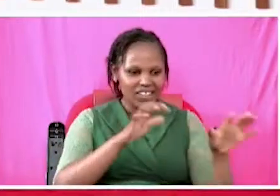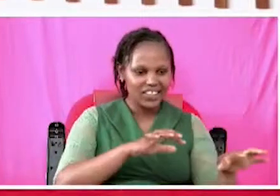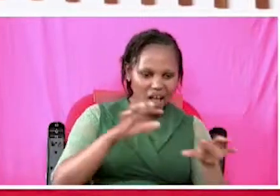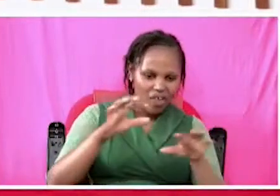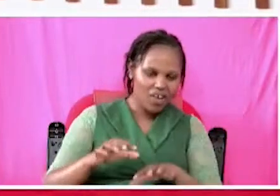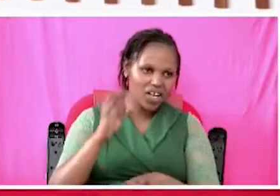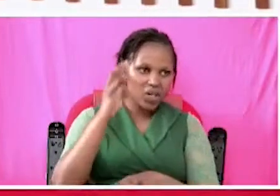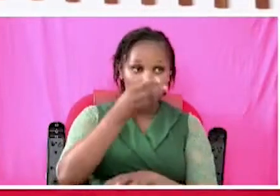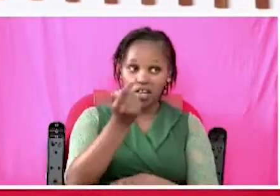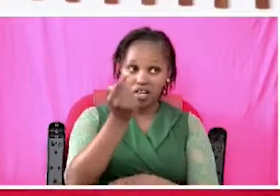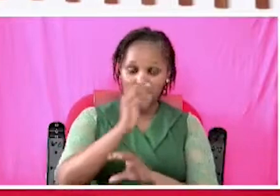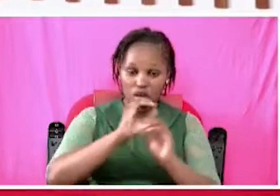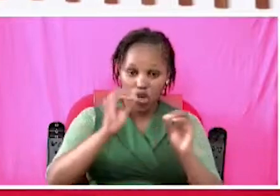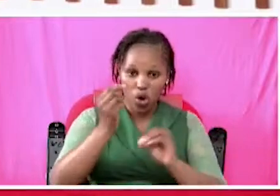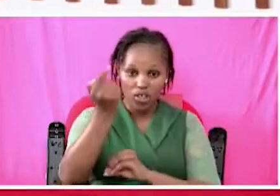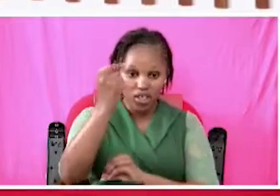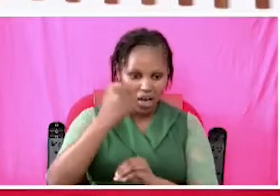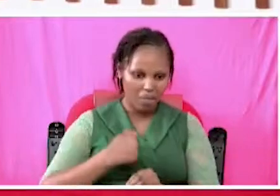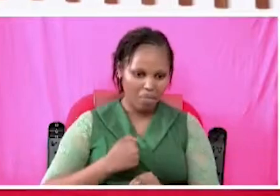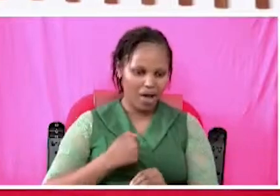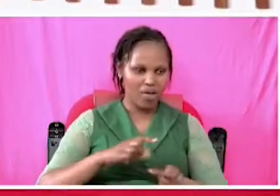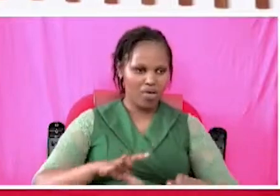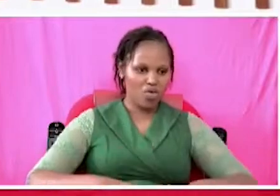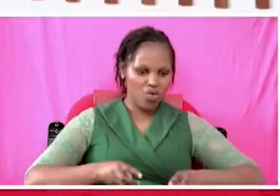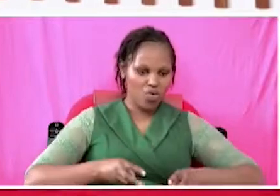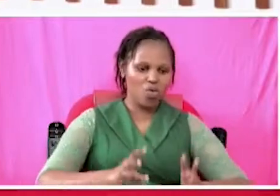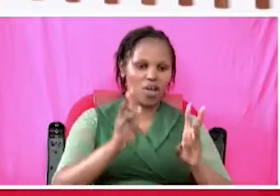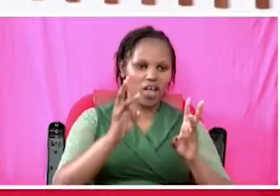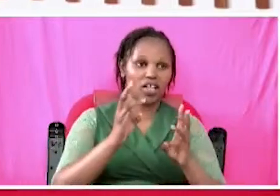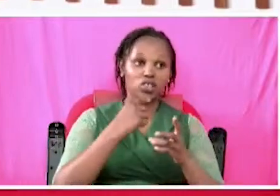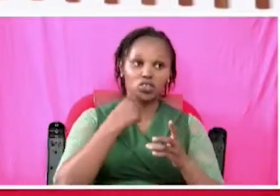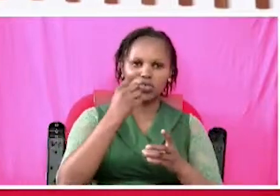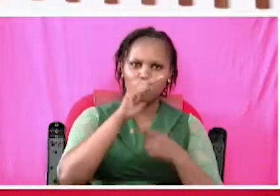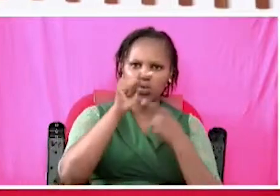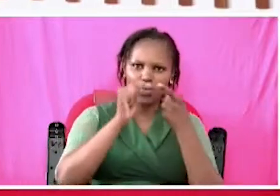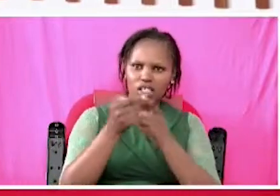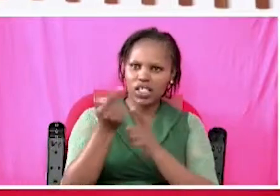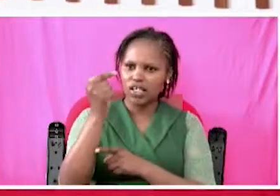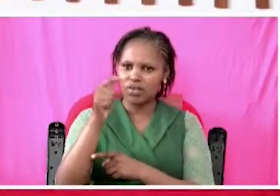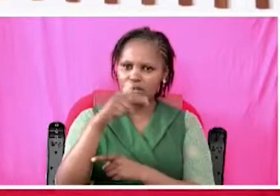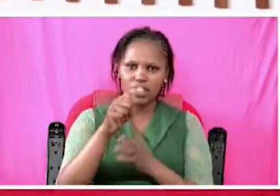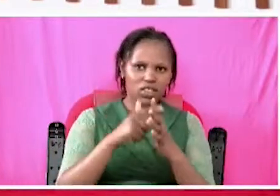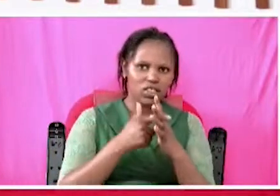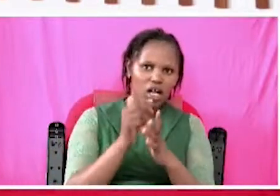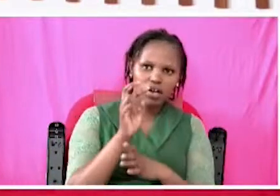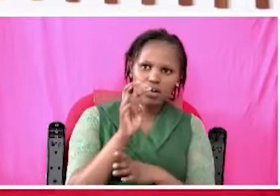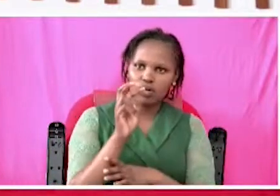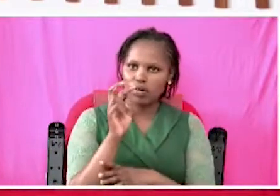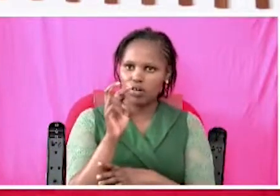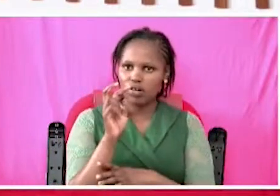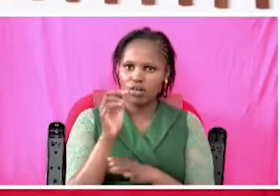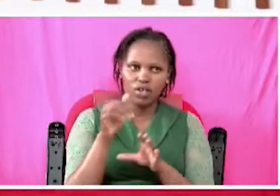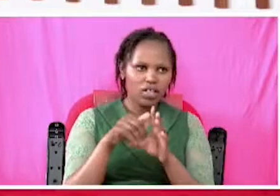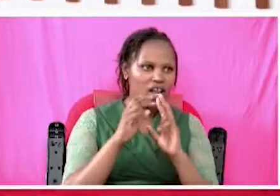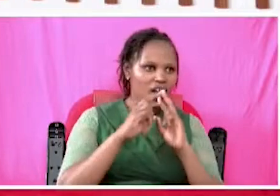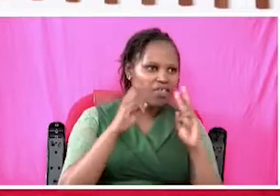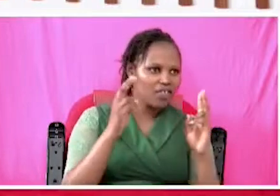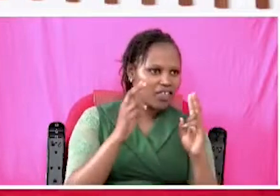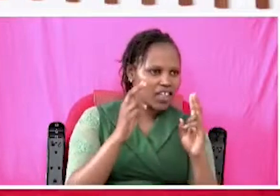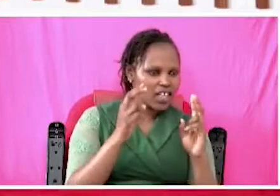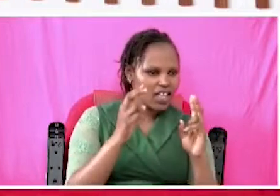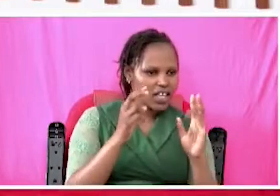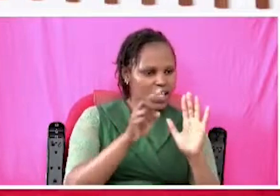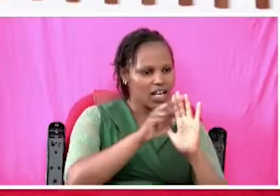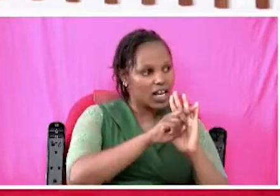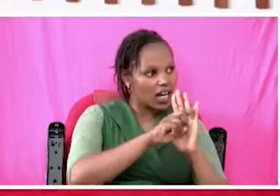way. And so when it comes, we begin looking at it in a very negative way.